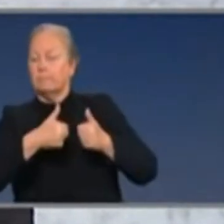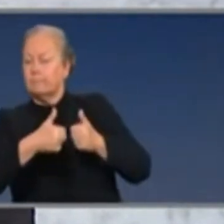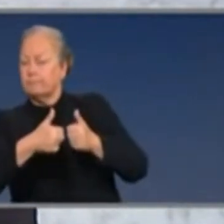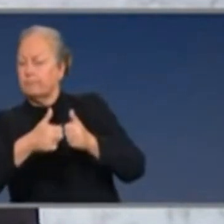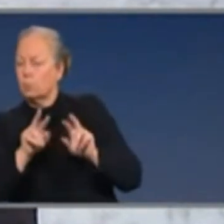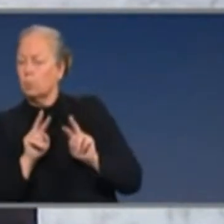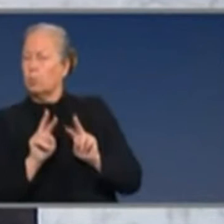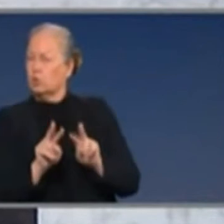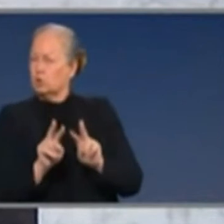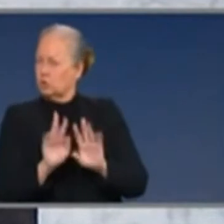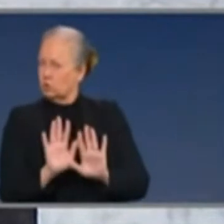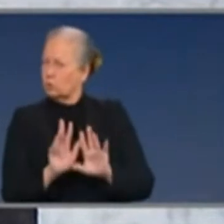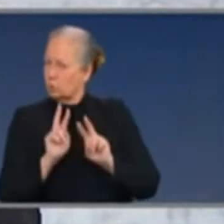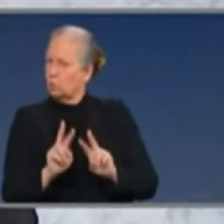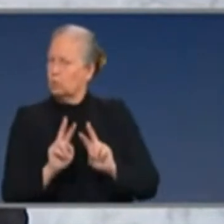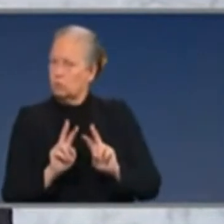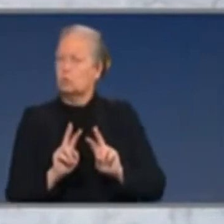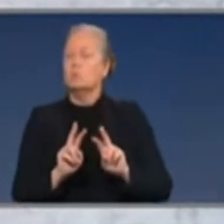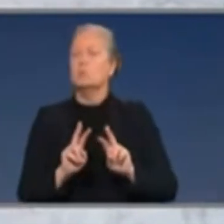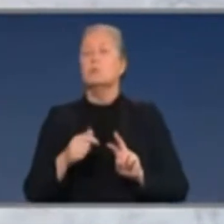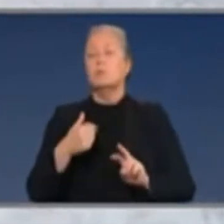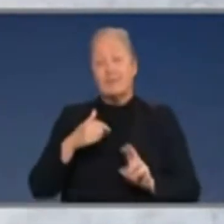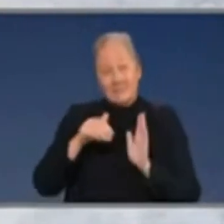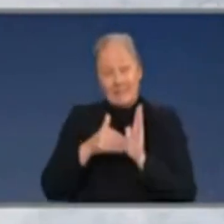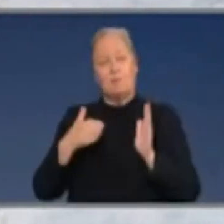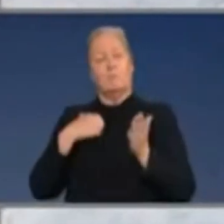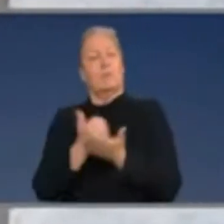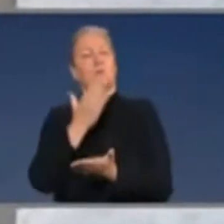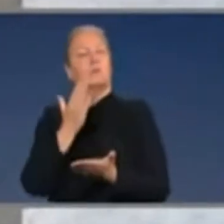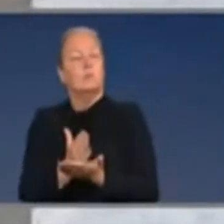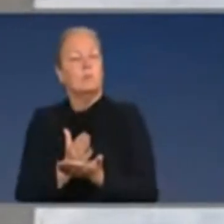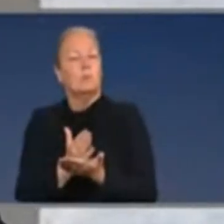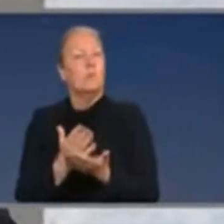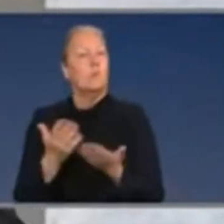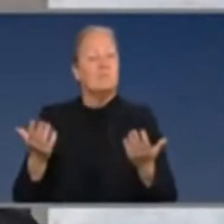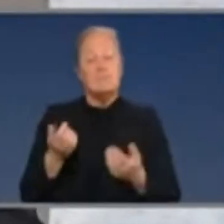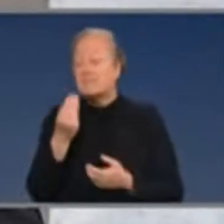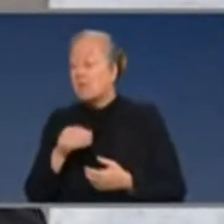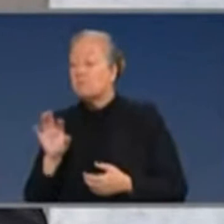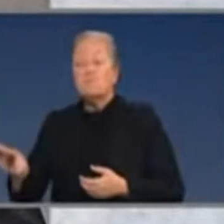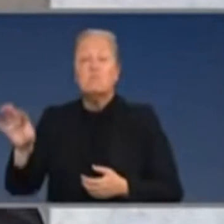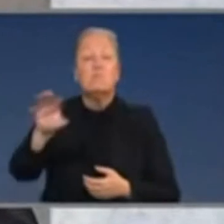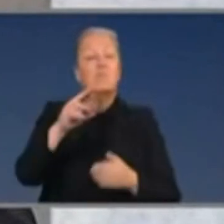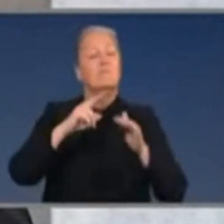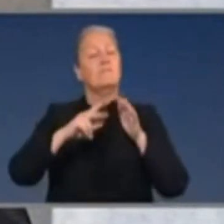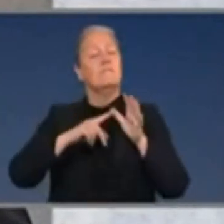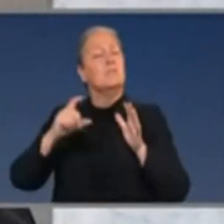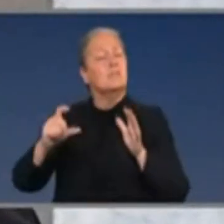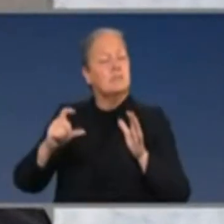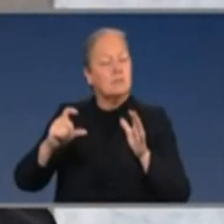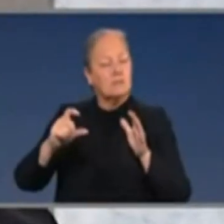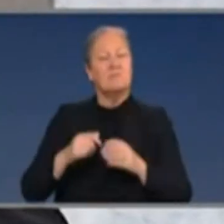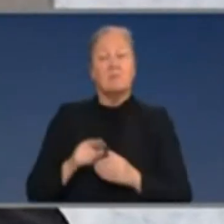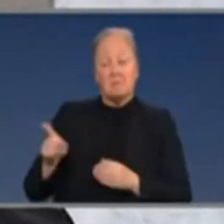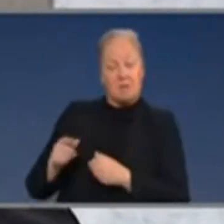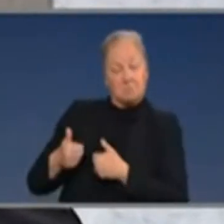on a close watching brief. And so it really is now about ensuring that even where we haven't quite a number of facilities where there are cases, our advice is